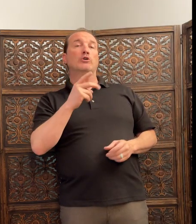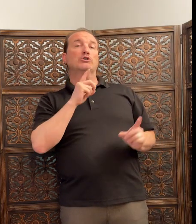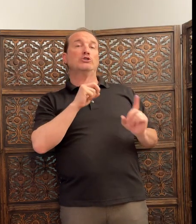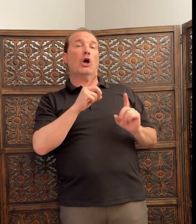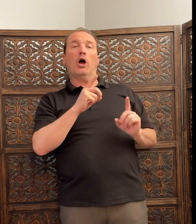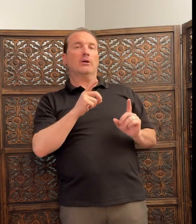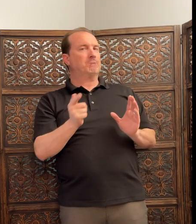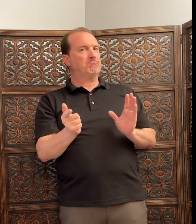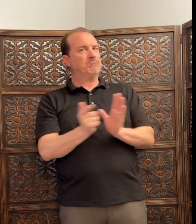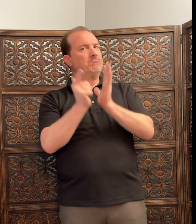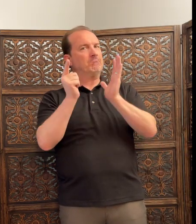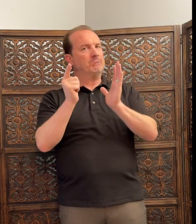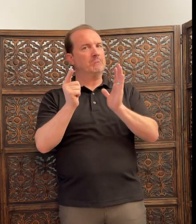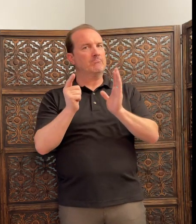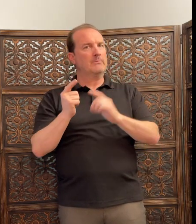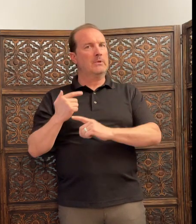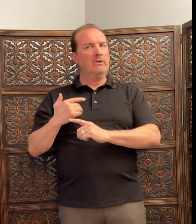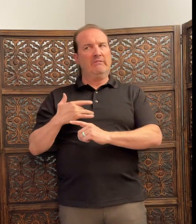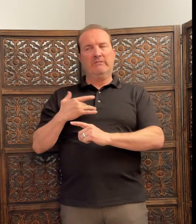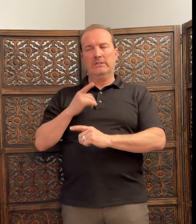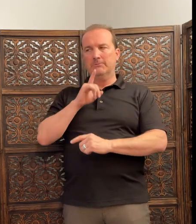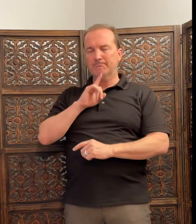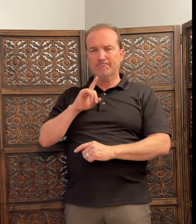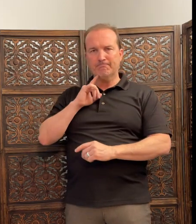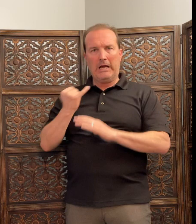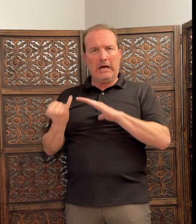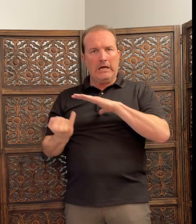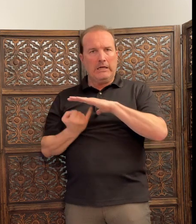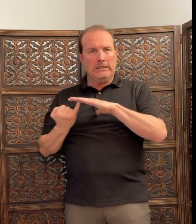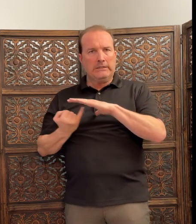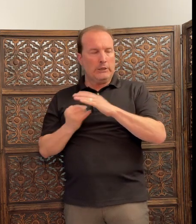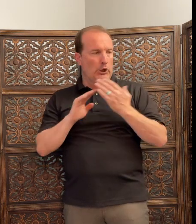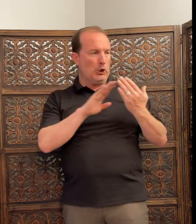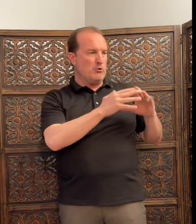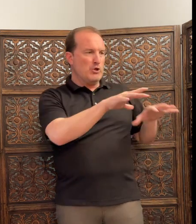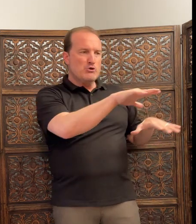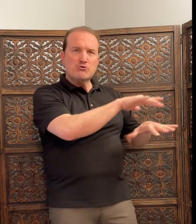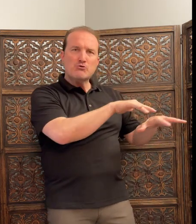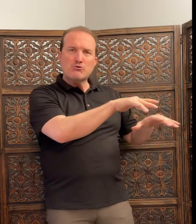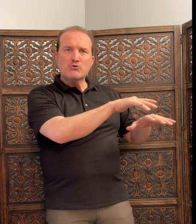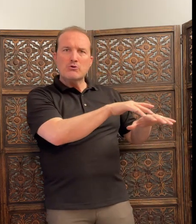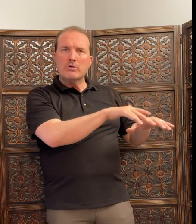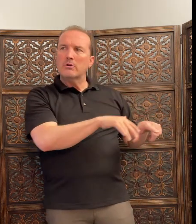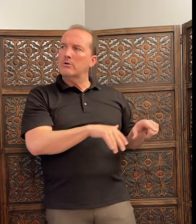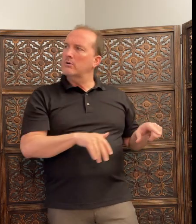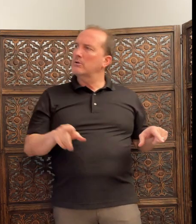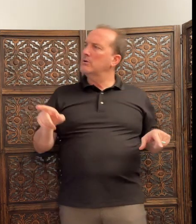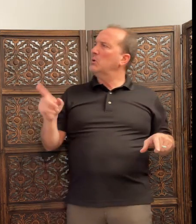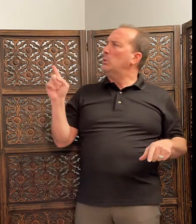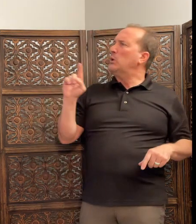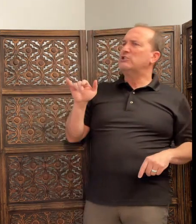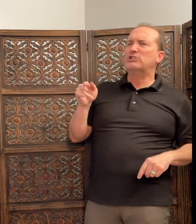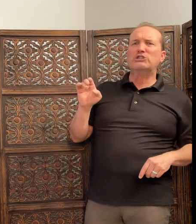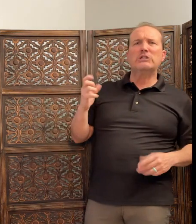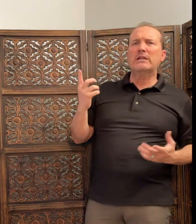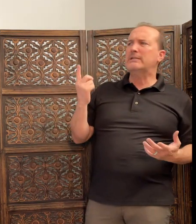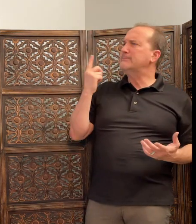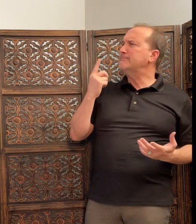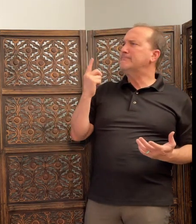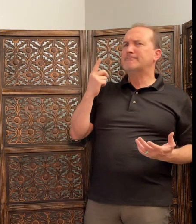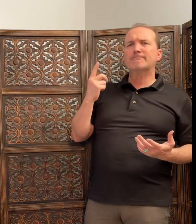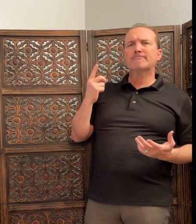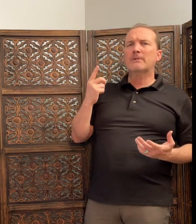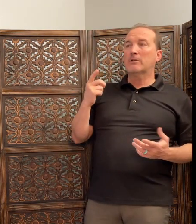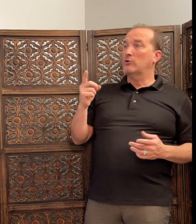it, porch talk, she feels lonely and isolated from the community. The community also responds to Janie's